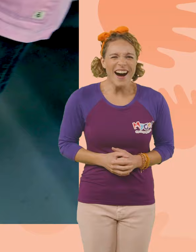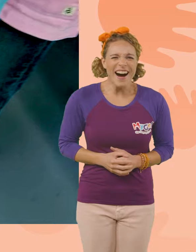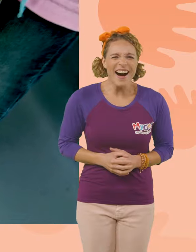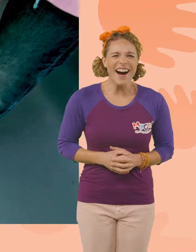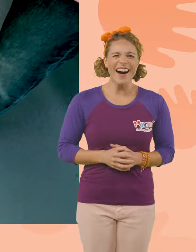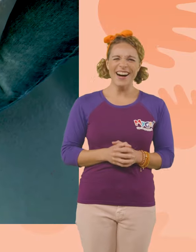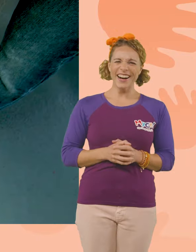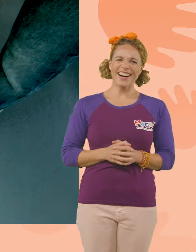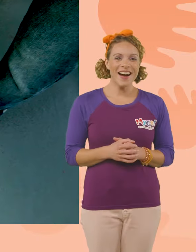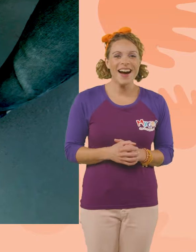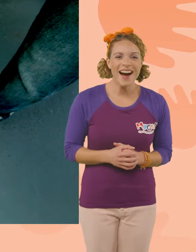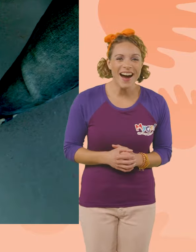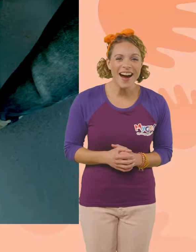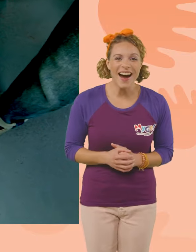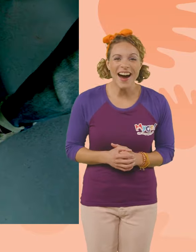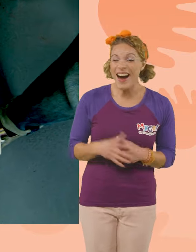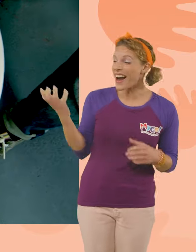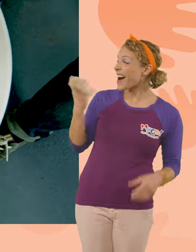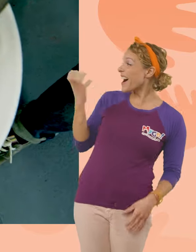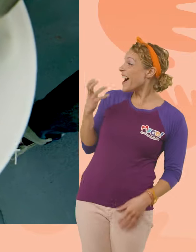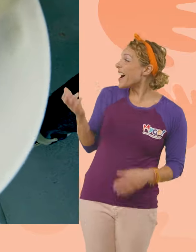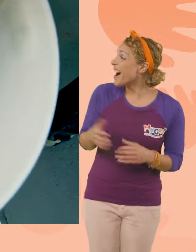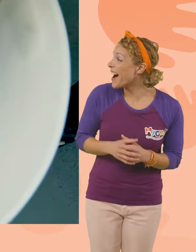Whoa. Whoa.